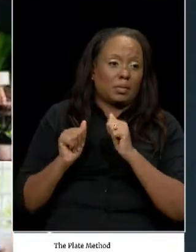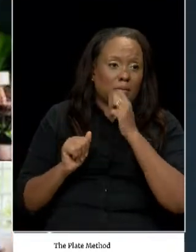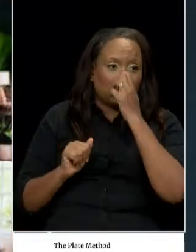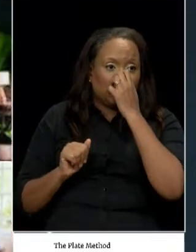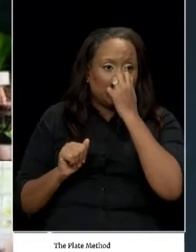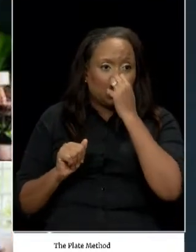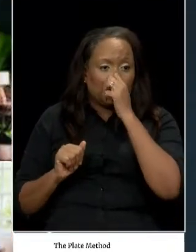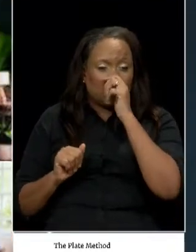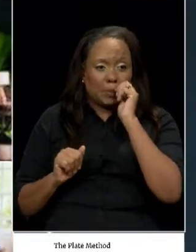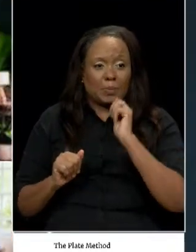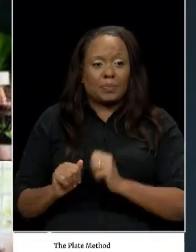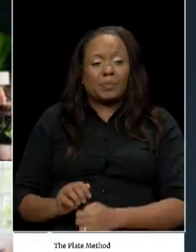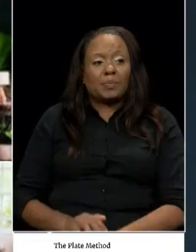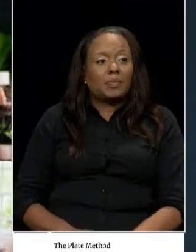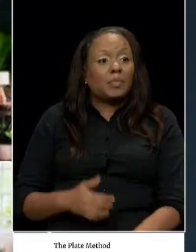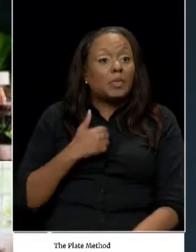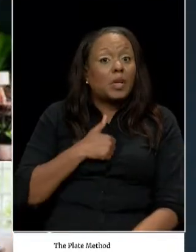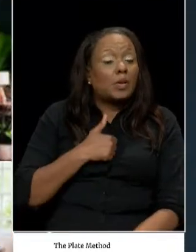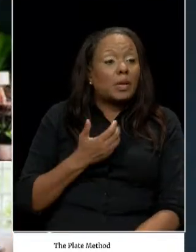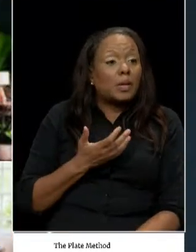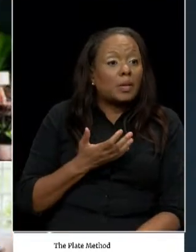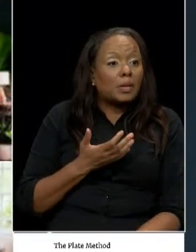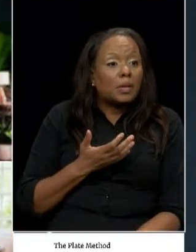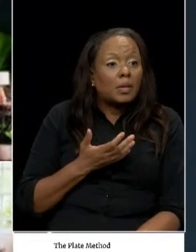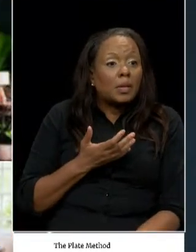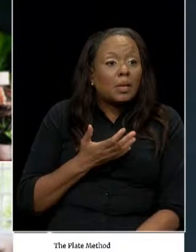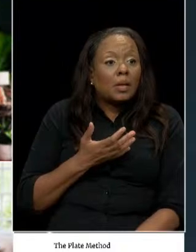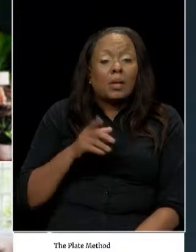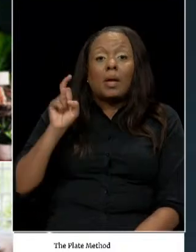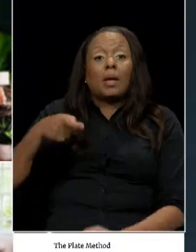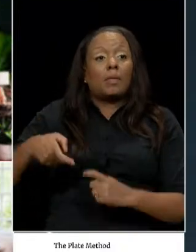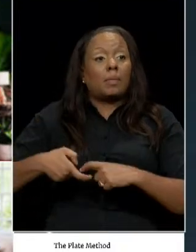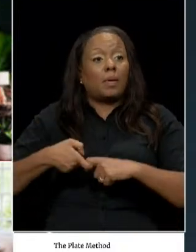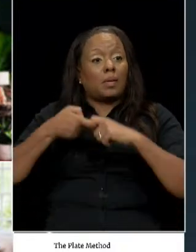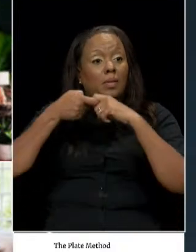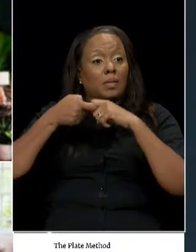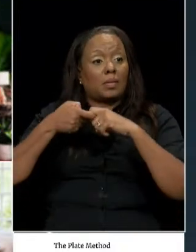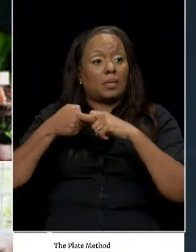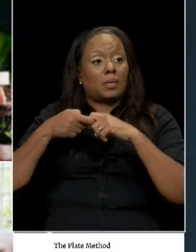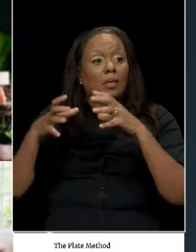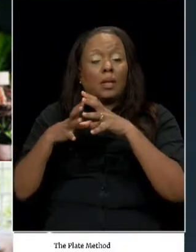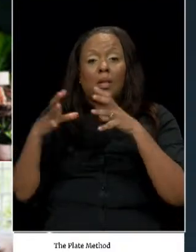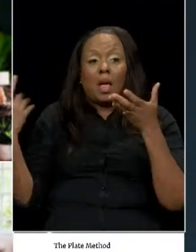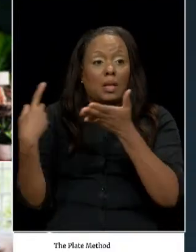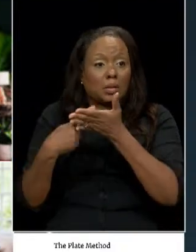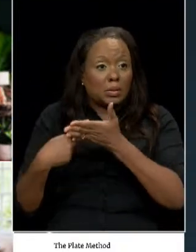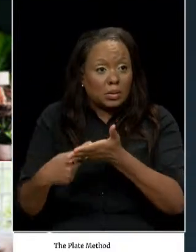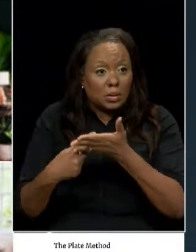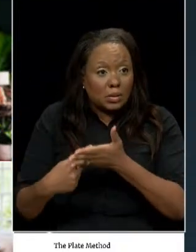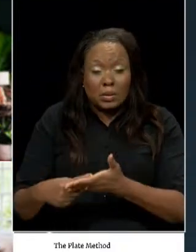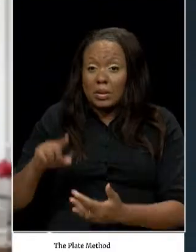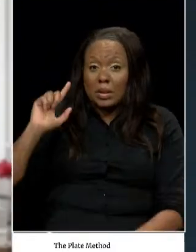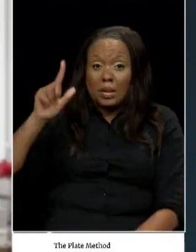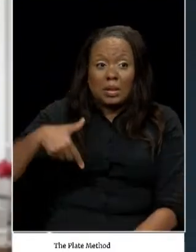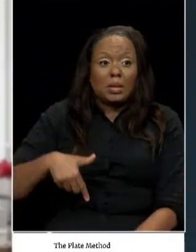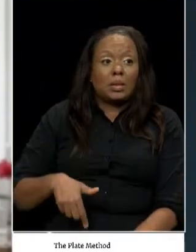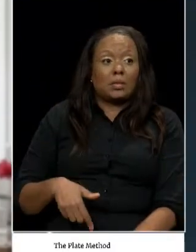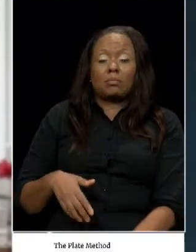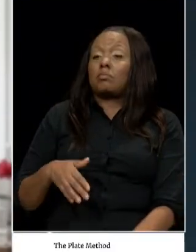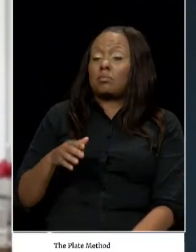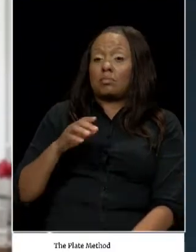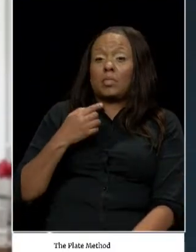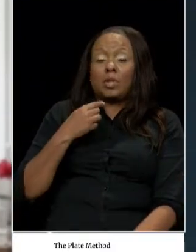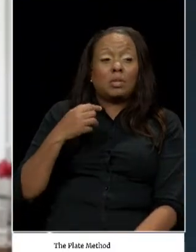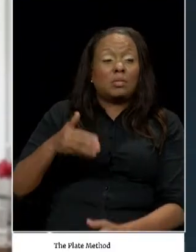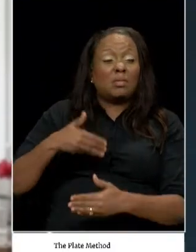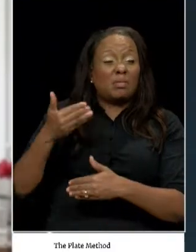because, you know, sorry. No, I was just going to say we have to pause here. We still have a lot to That's talk fine. about. You just heard from the podiatrist. Still